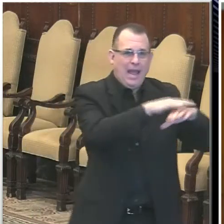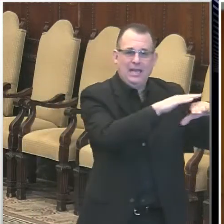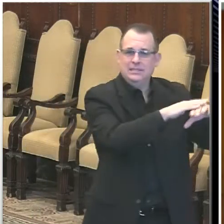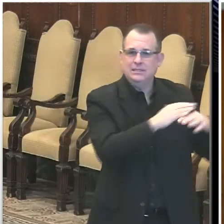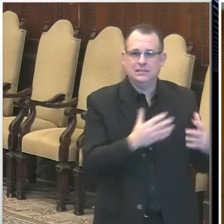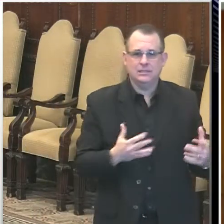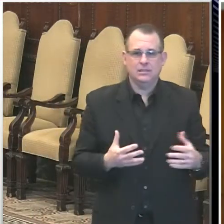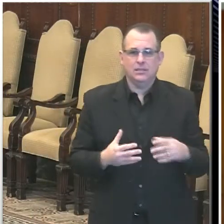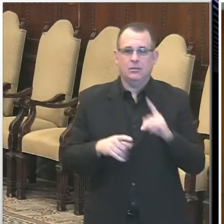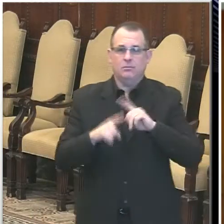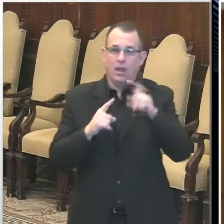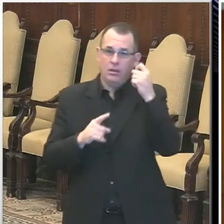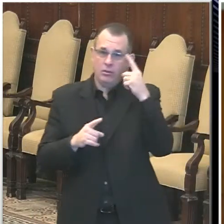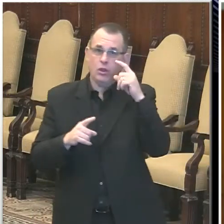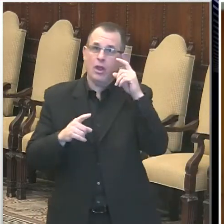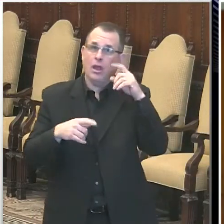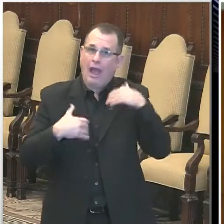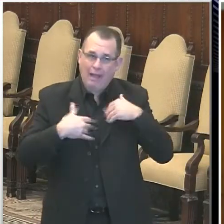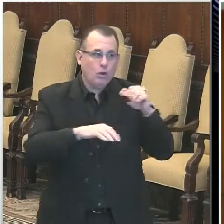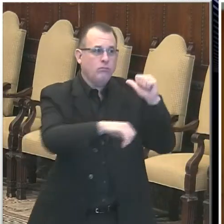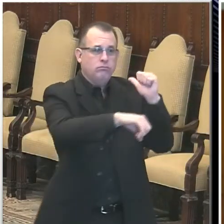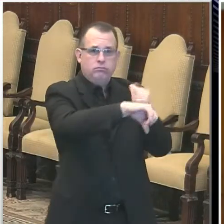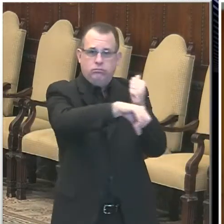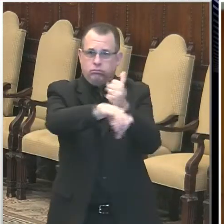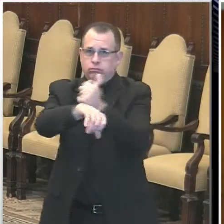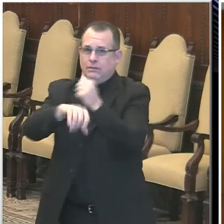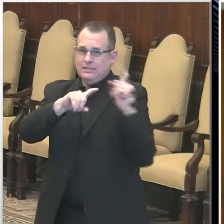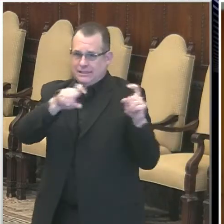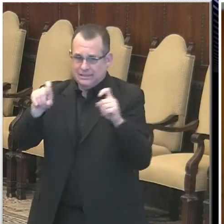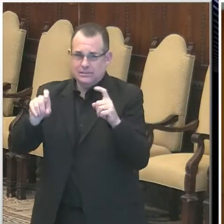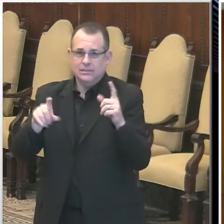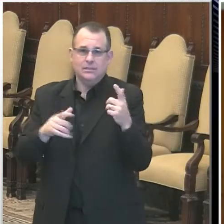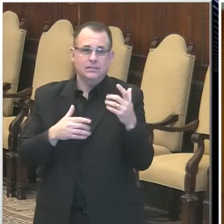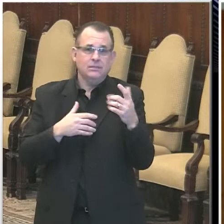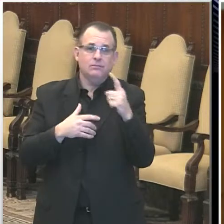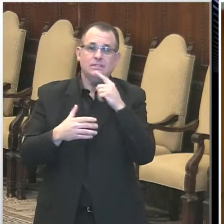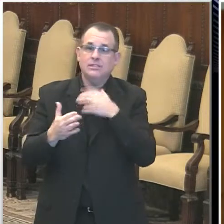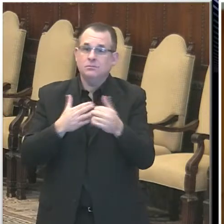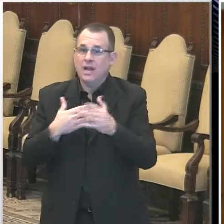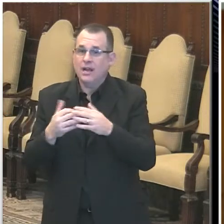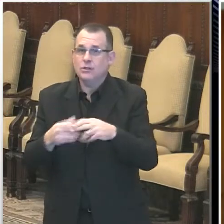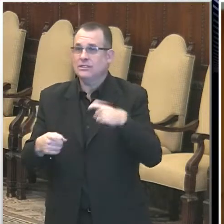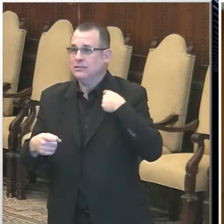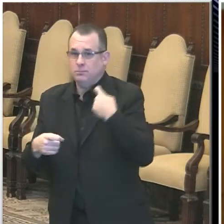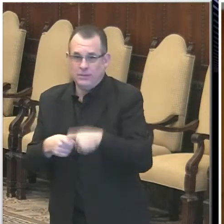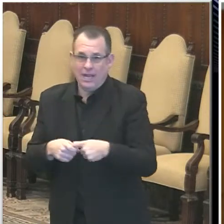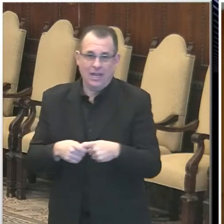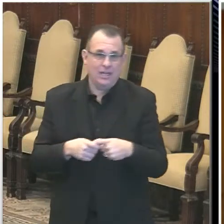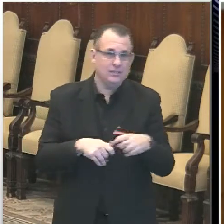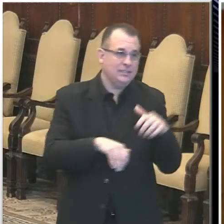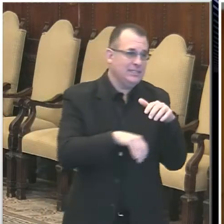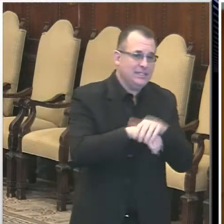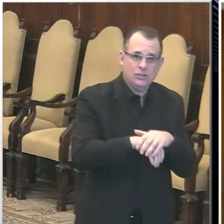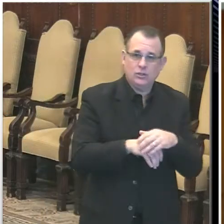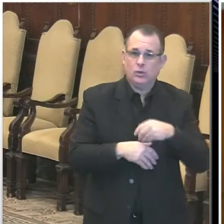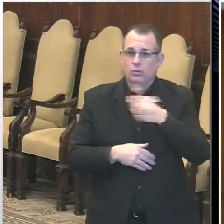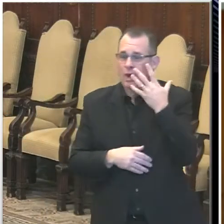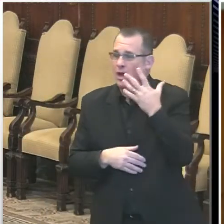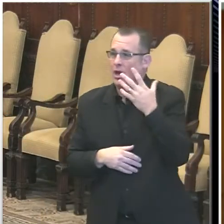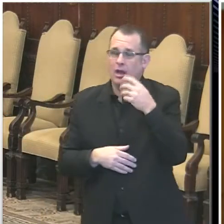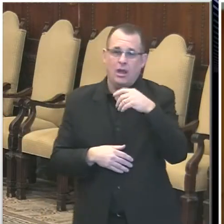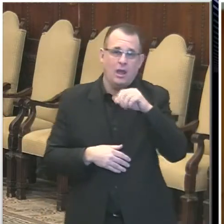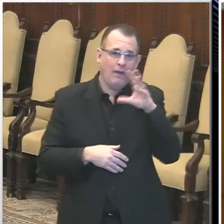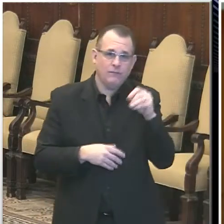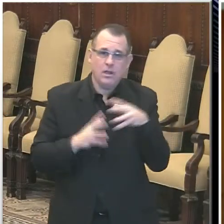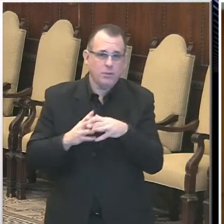can be tested. Doesn't matter what race or ethnicity or what age, what gender, people can be tested. If you go to our website, you can get that information